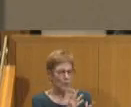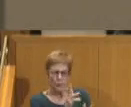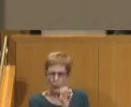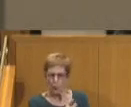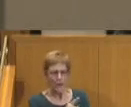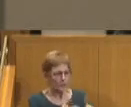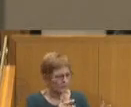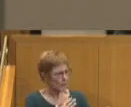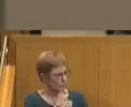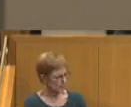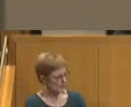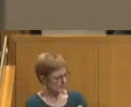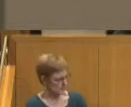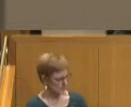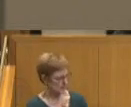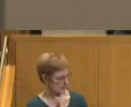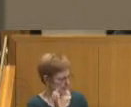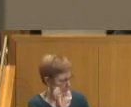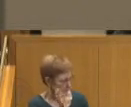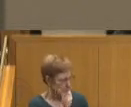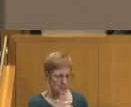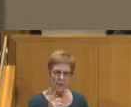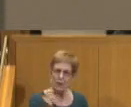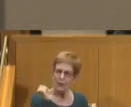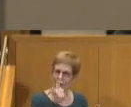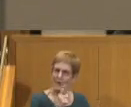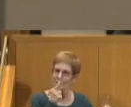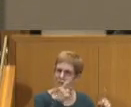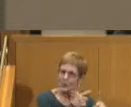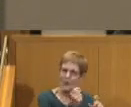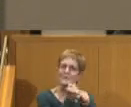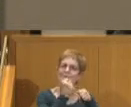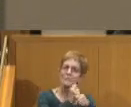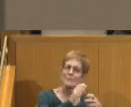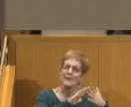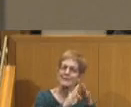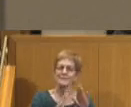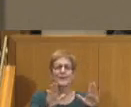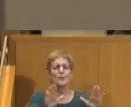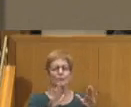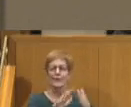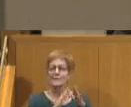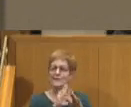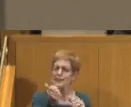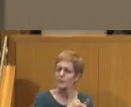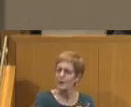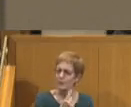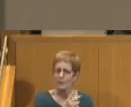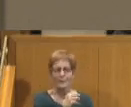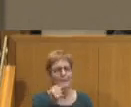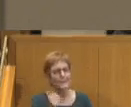city of other people that work really hard for our city every single day. And as much as